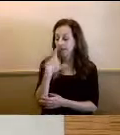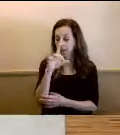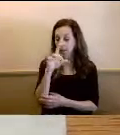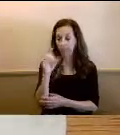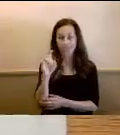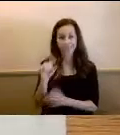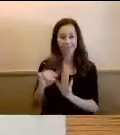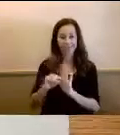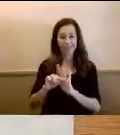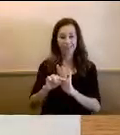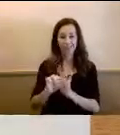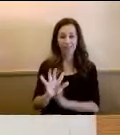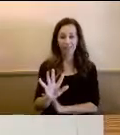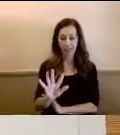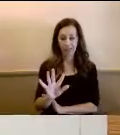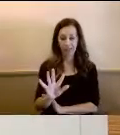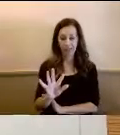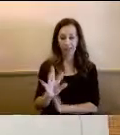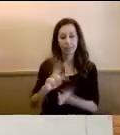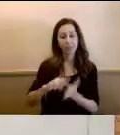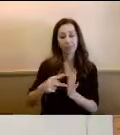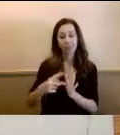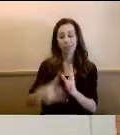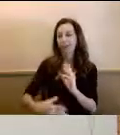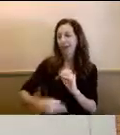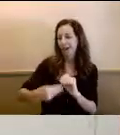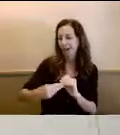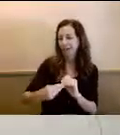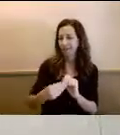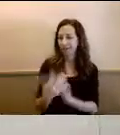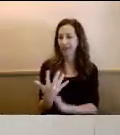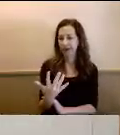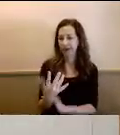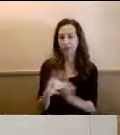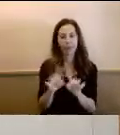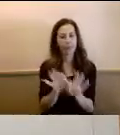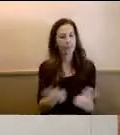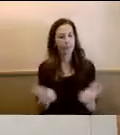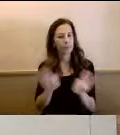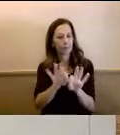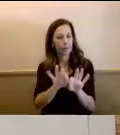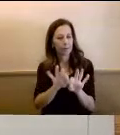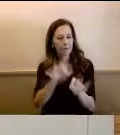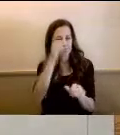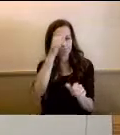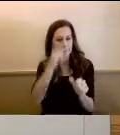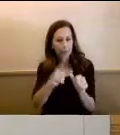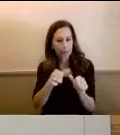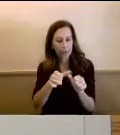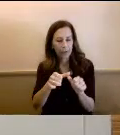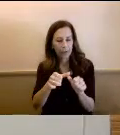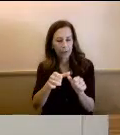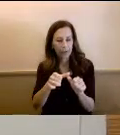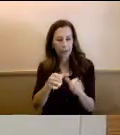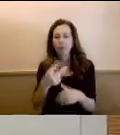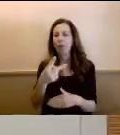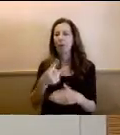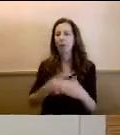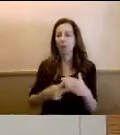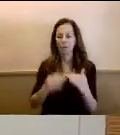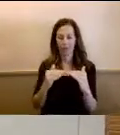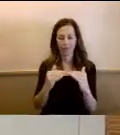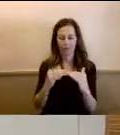we have a negative 5, we're going to add 5. But the important thing to remember is we've got to do it to